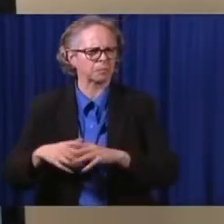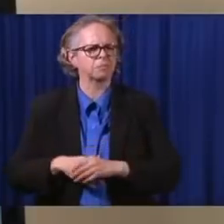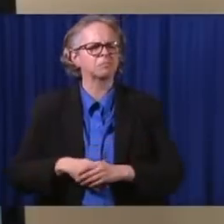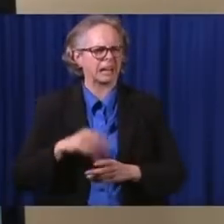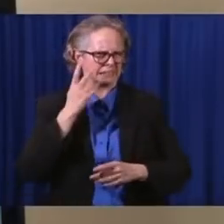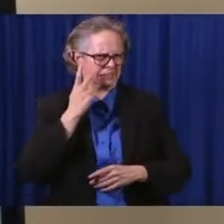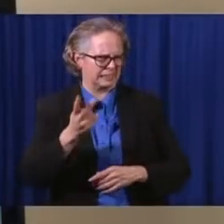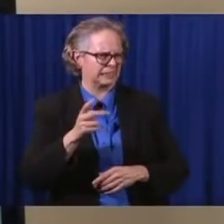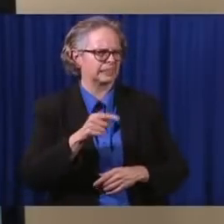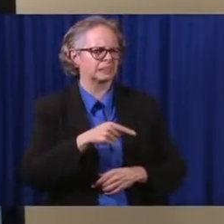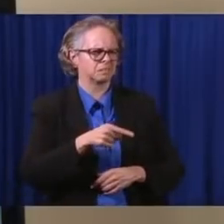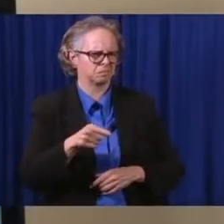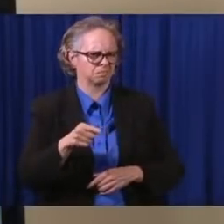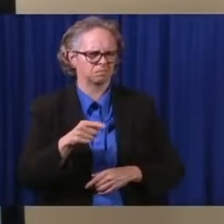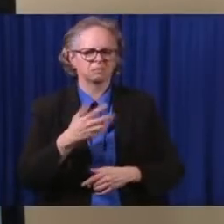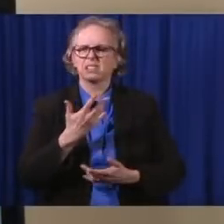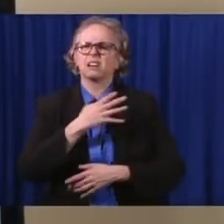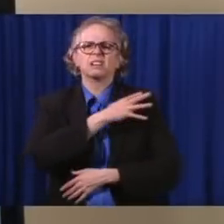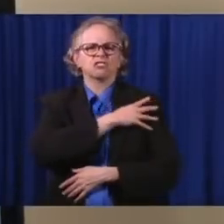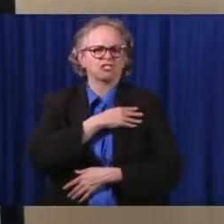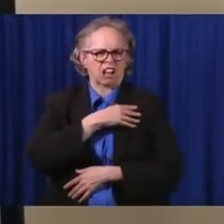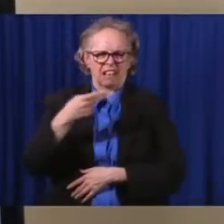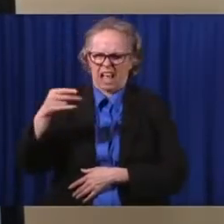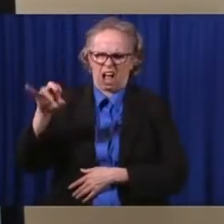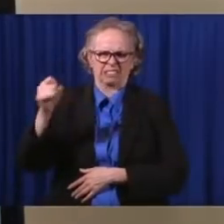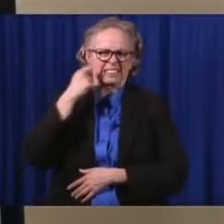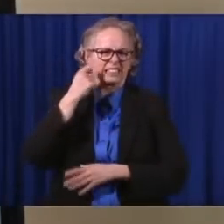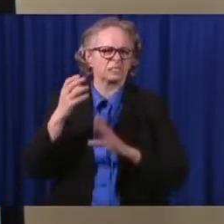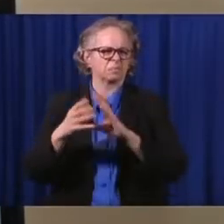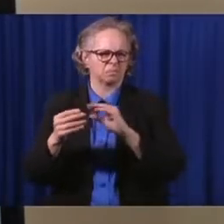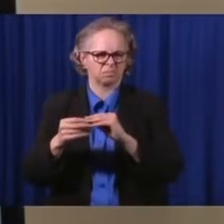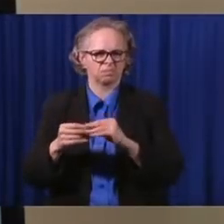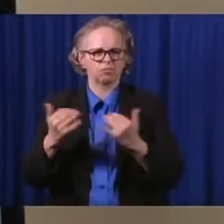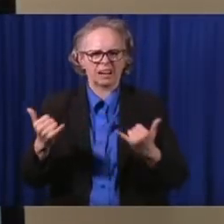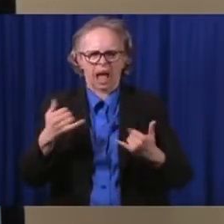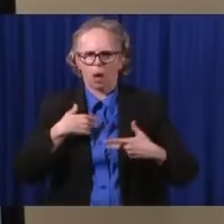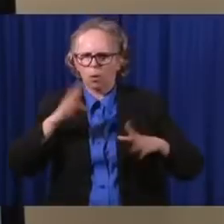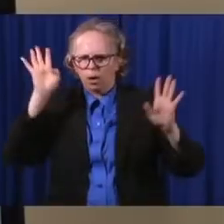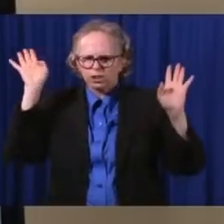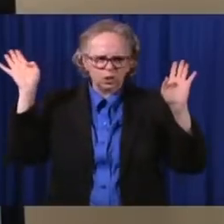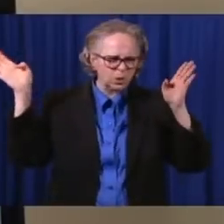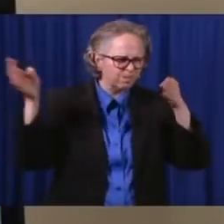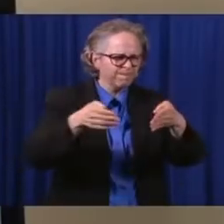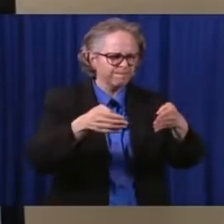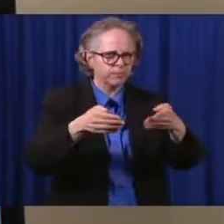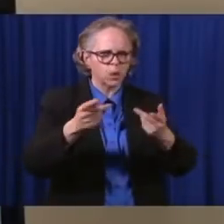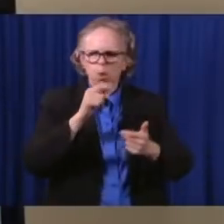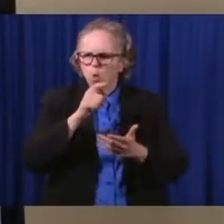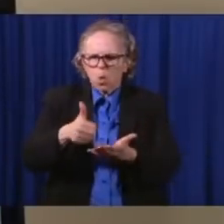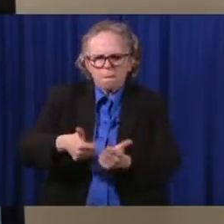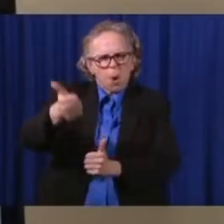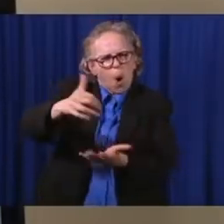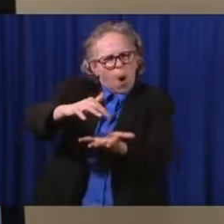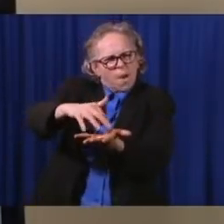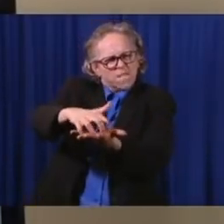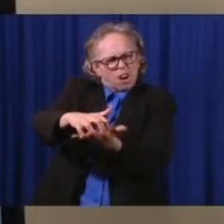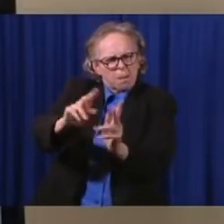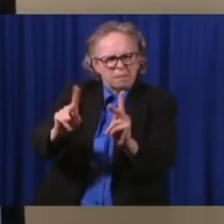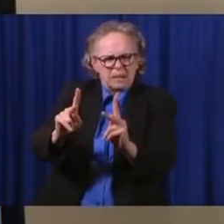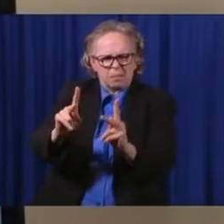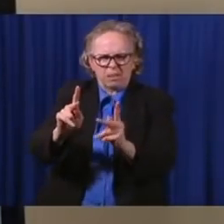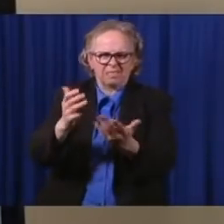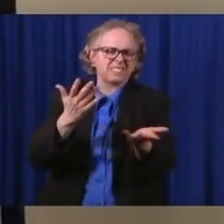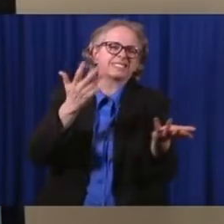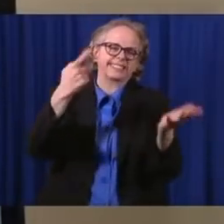General Harris, we're trying to save lives by targeting our most vulnerable populations. And right now we're really focusing in on our